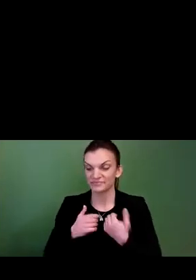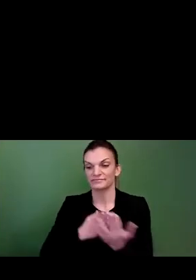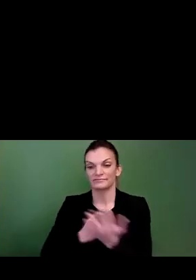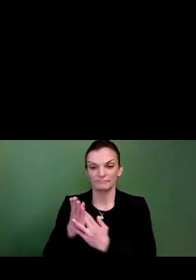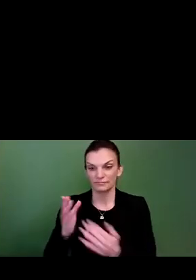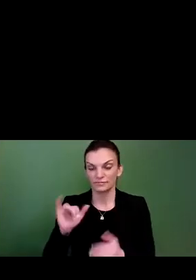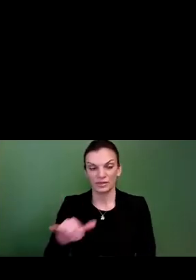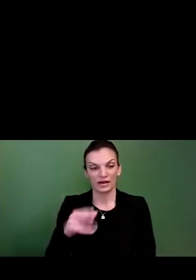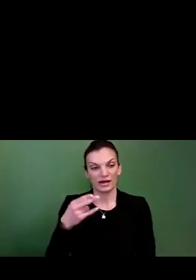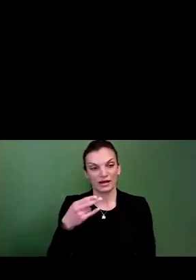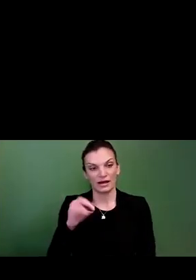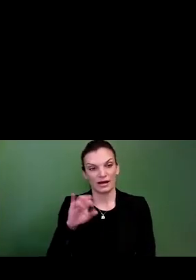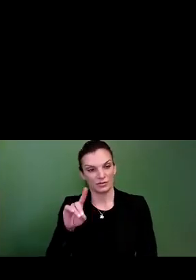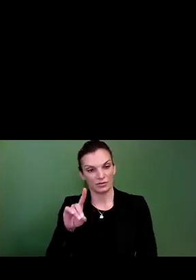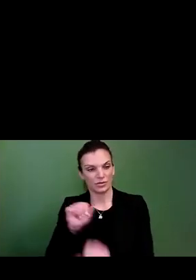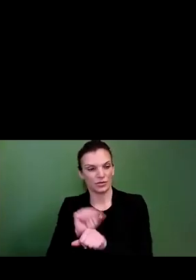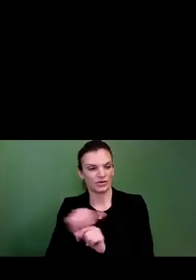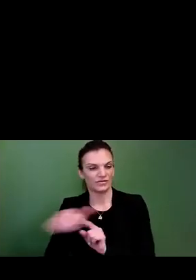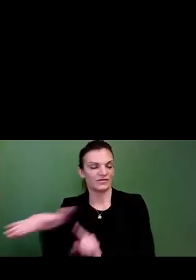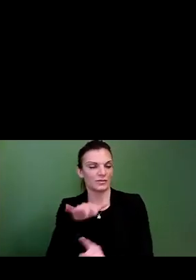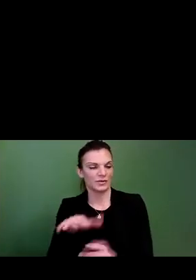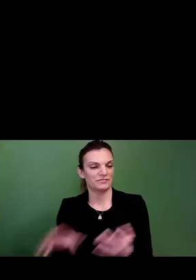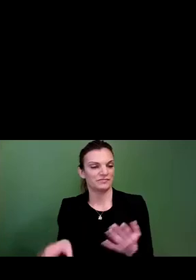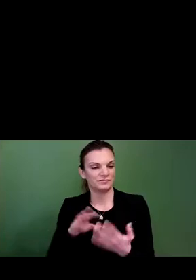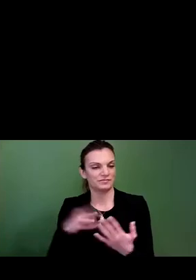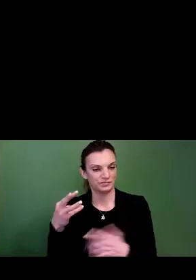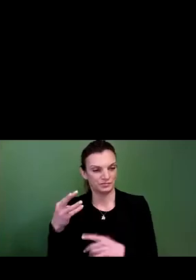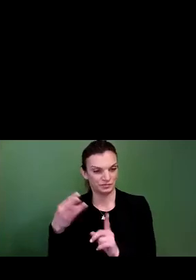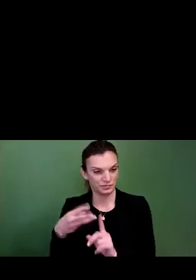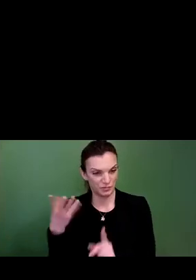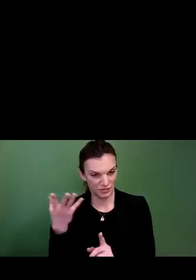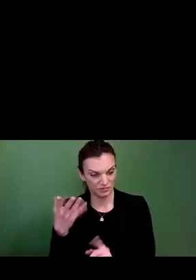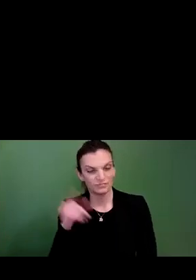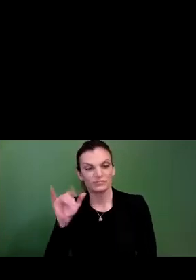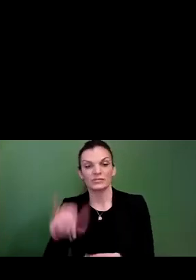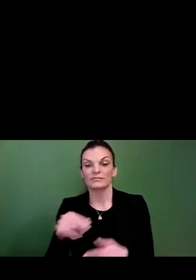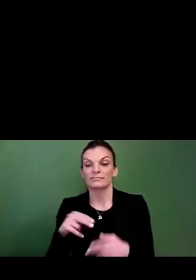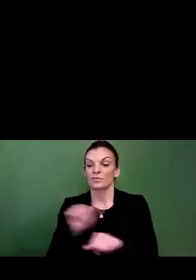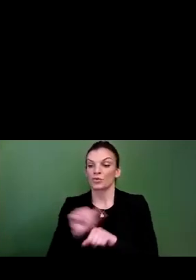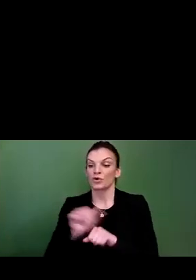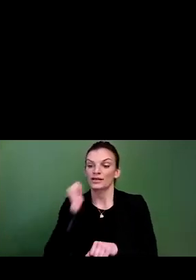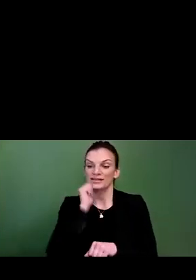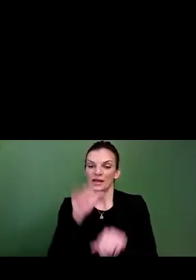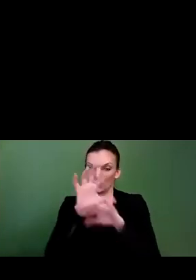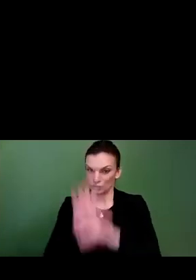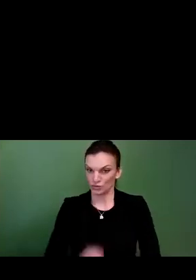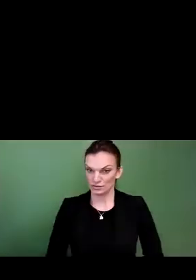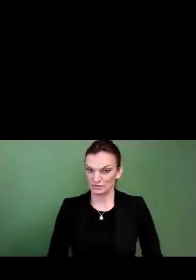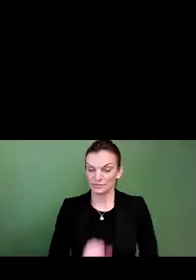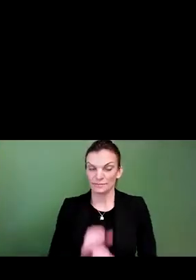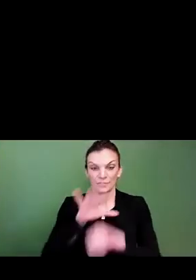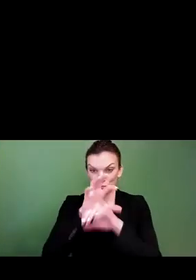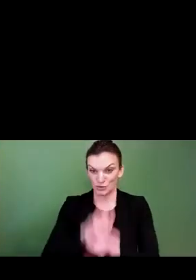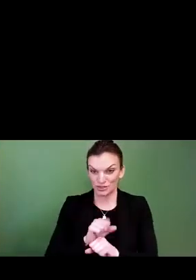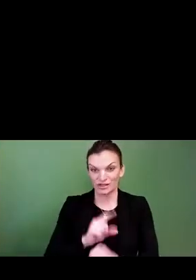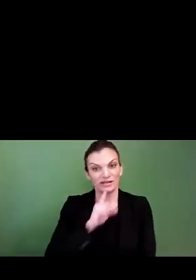environment. Number 6, create a hybrid workday routine. Routines are very